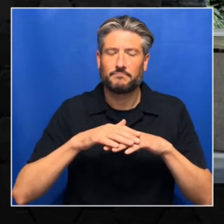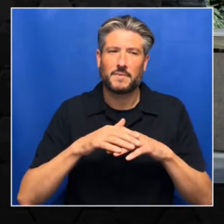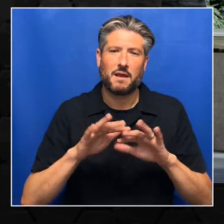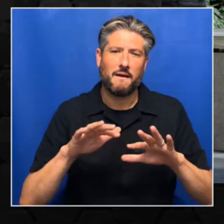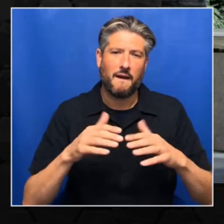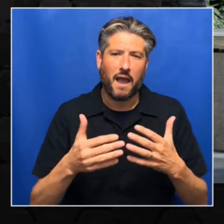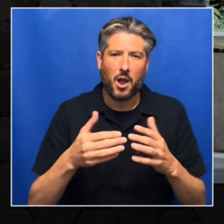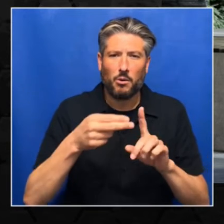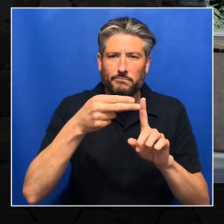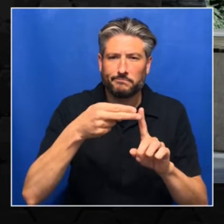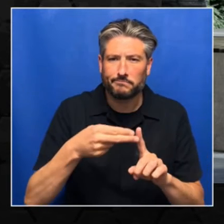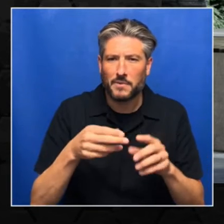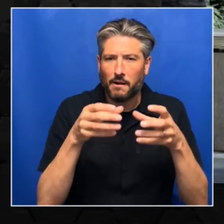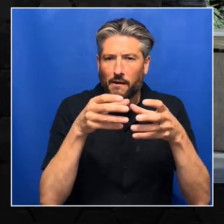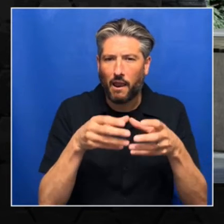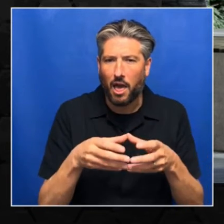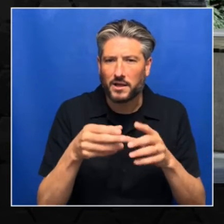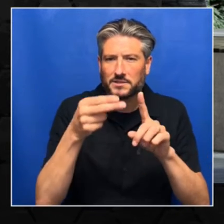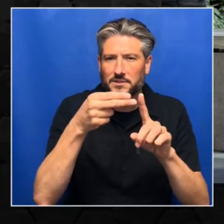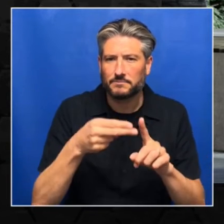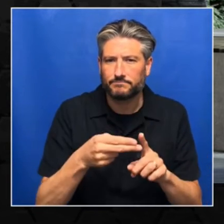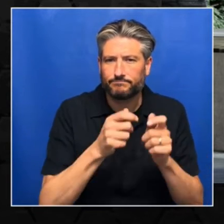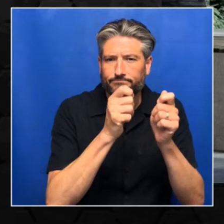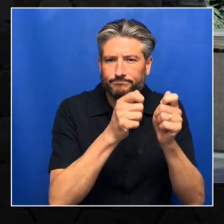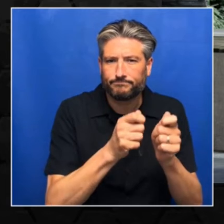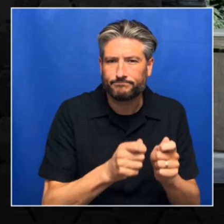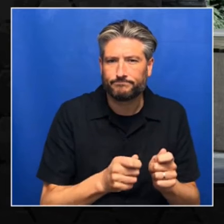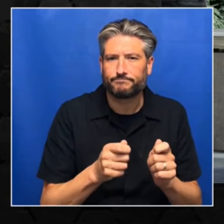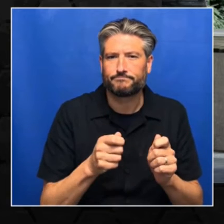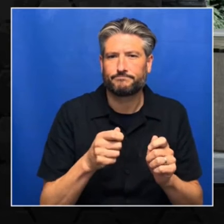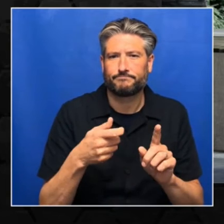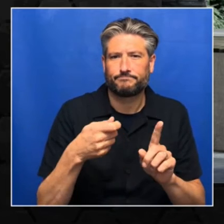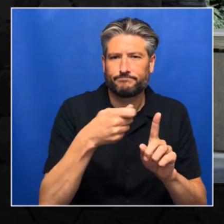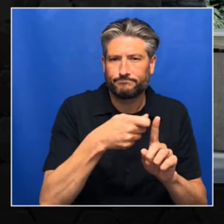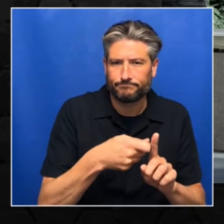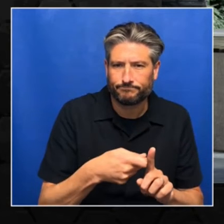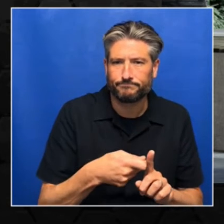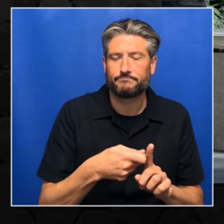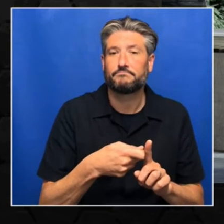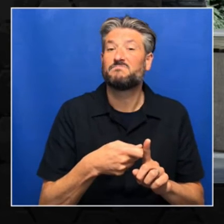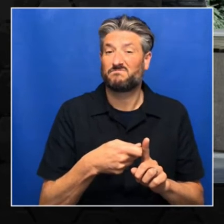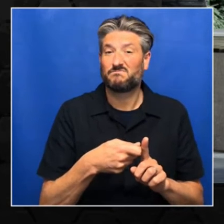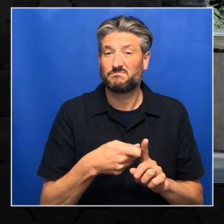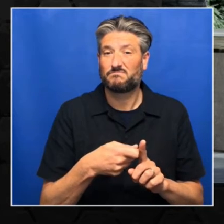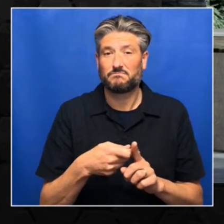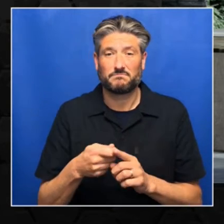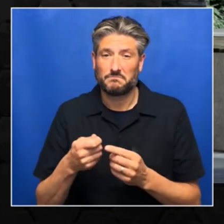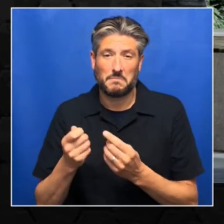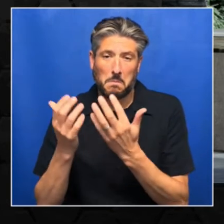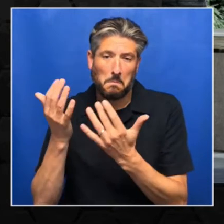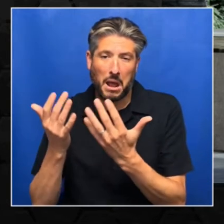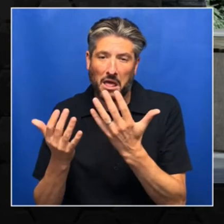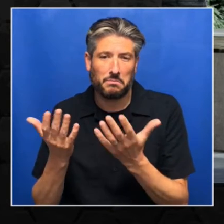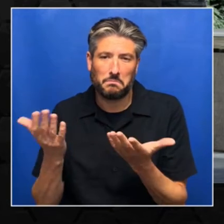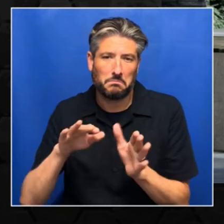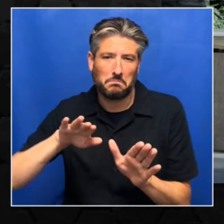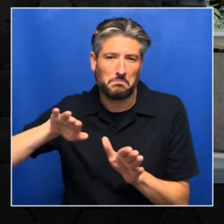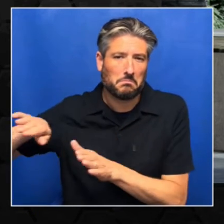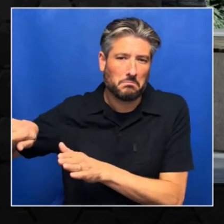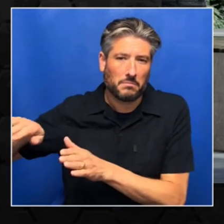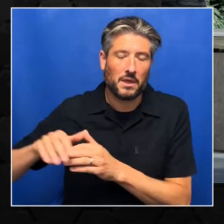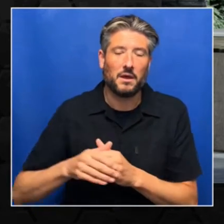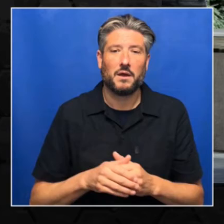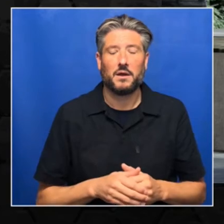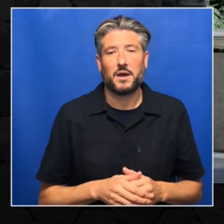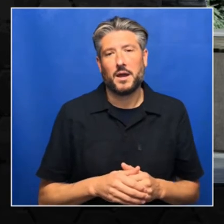away from you. But what I would say is, if you're working with practical machine learning, I've often found it really helpful to